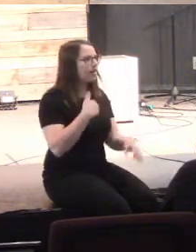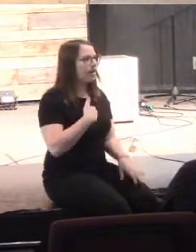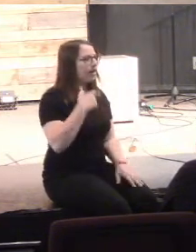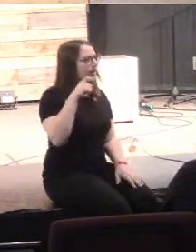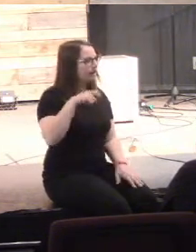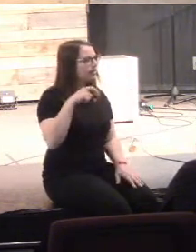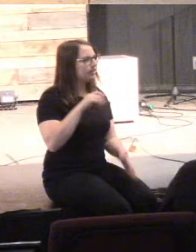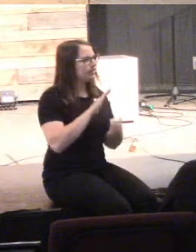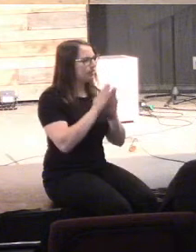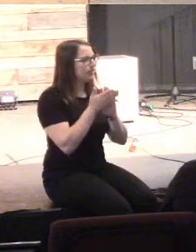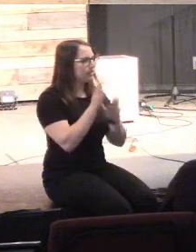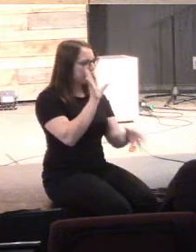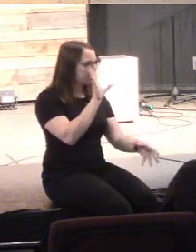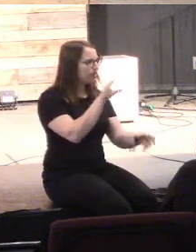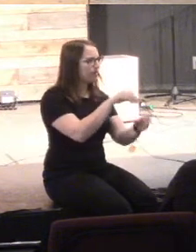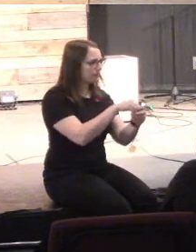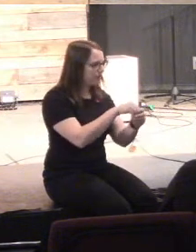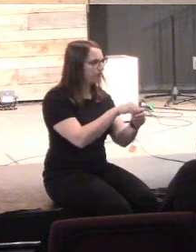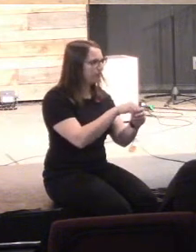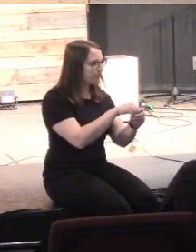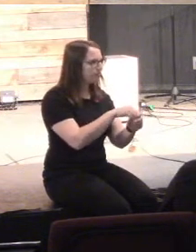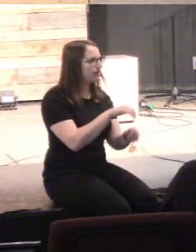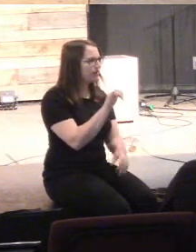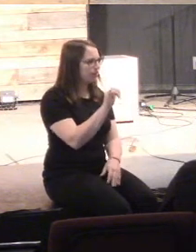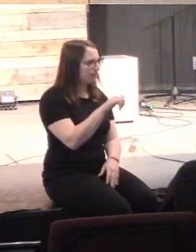be a part of the miracle.